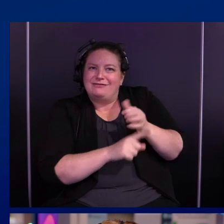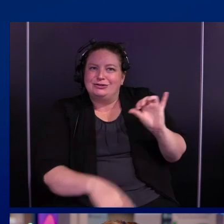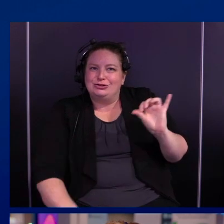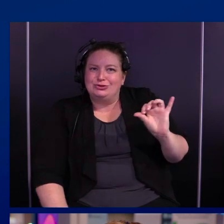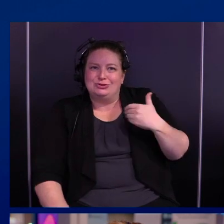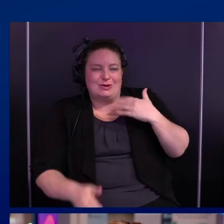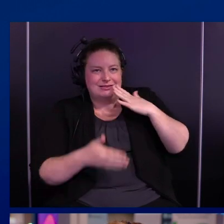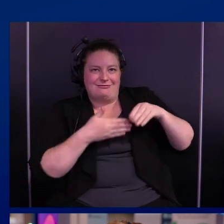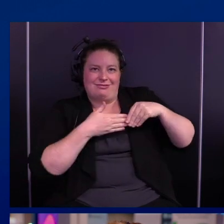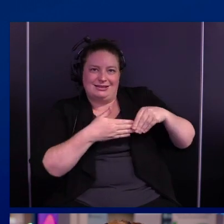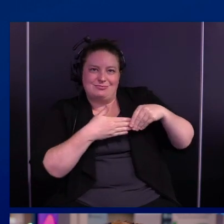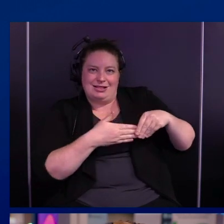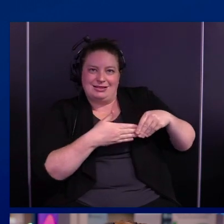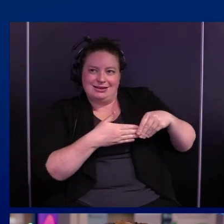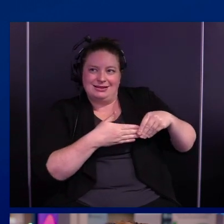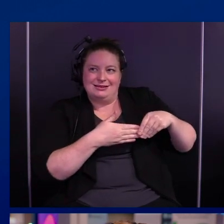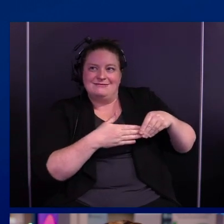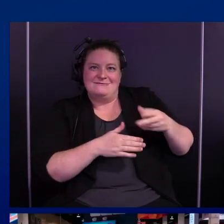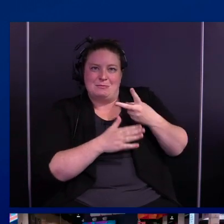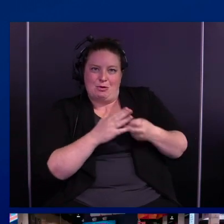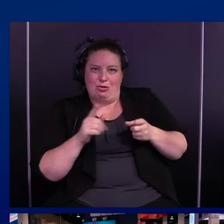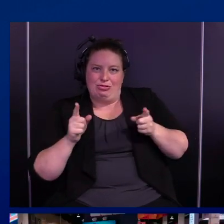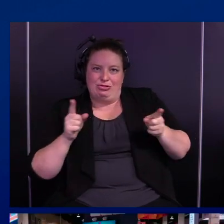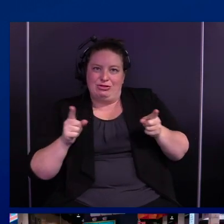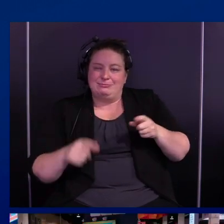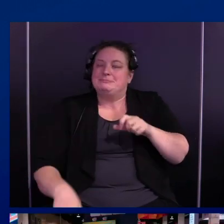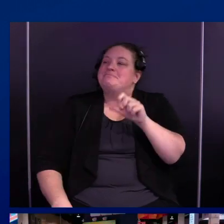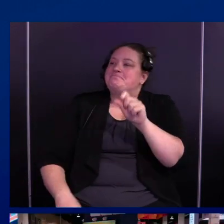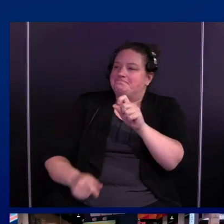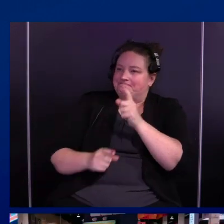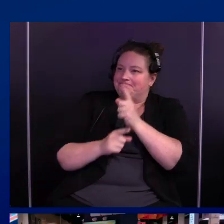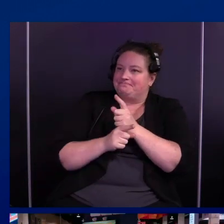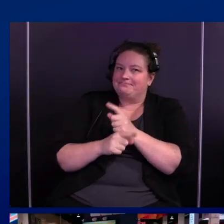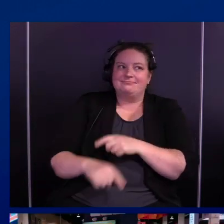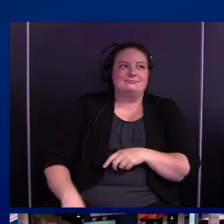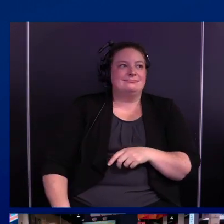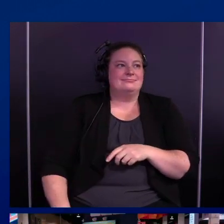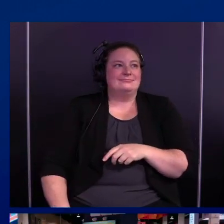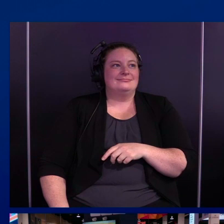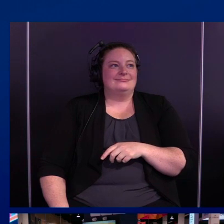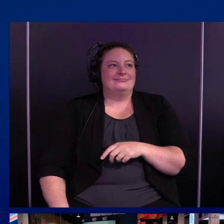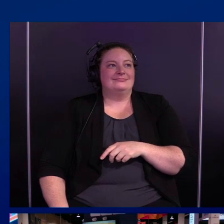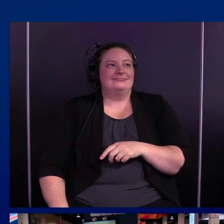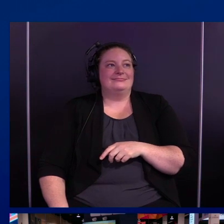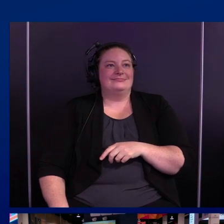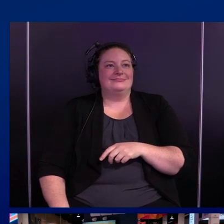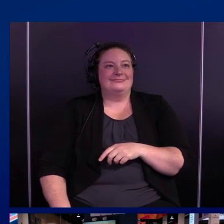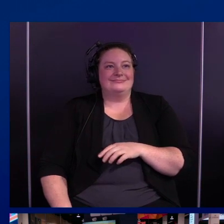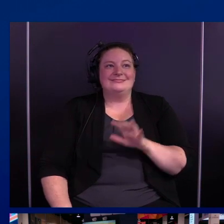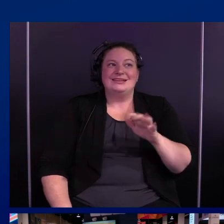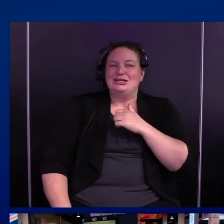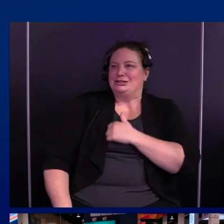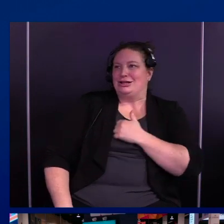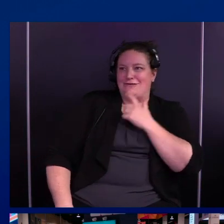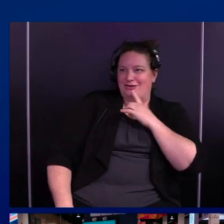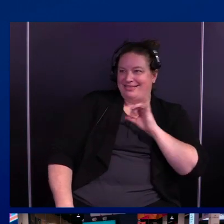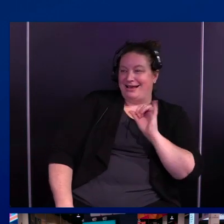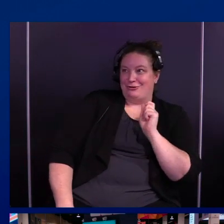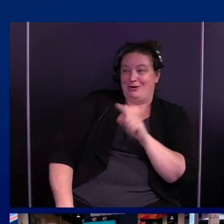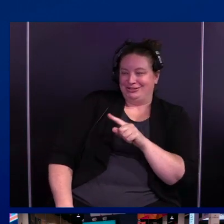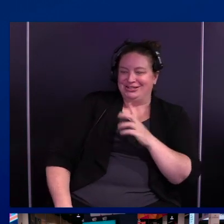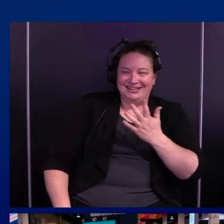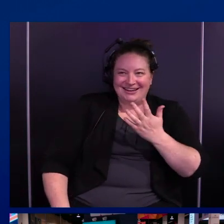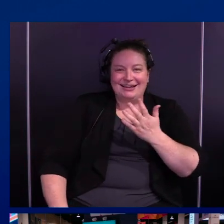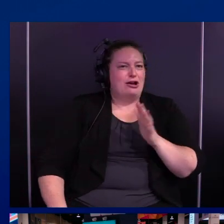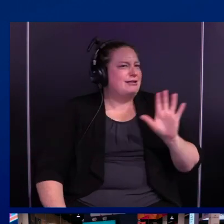that flexibility from both sides. Yeah, exactly. Yeah, sorry for that question, but I know a customer. No, it's a fair question. A customer, that's going to be